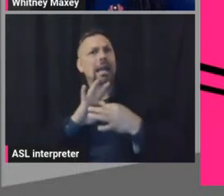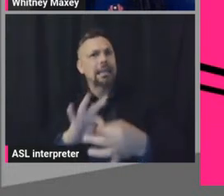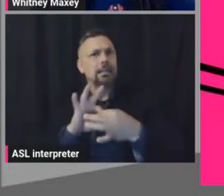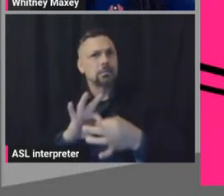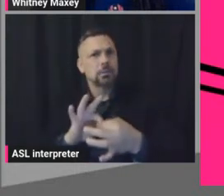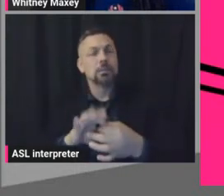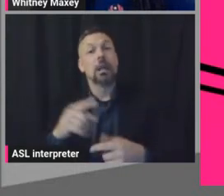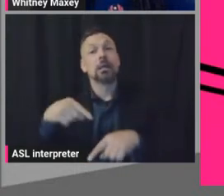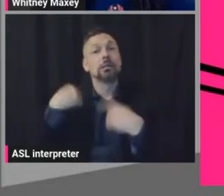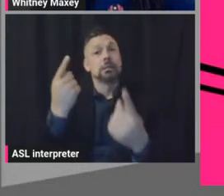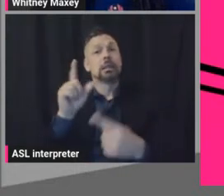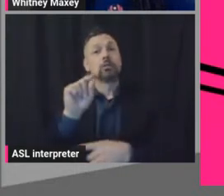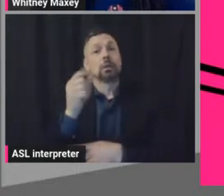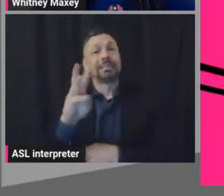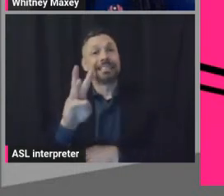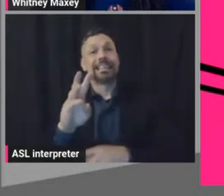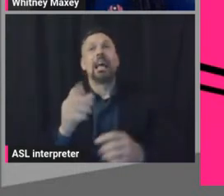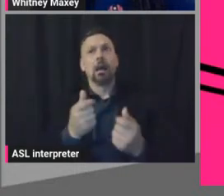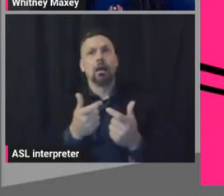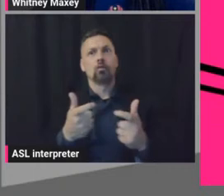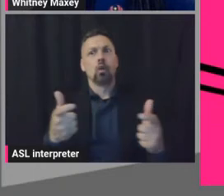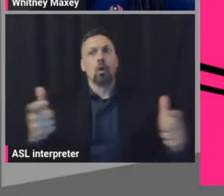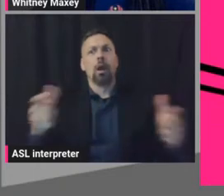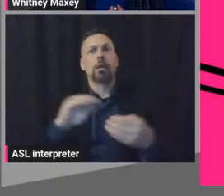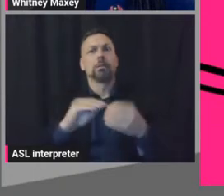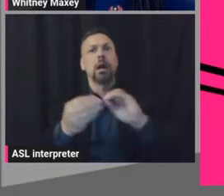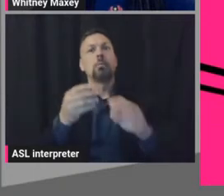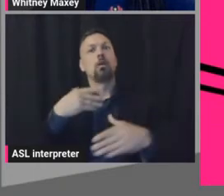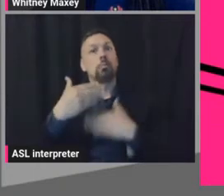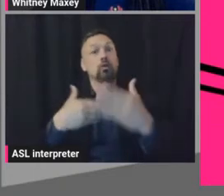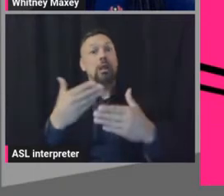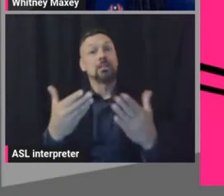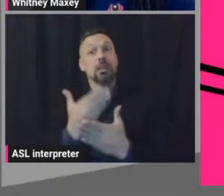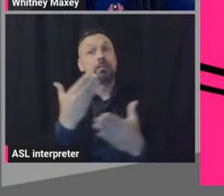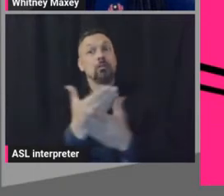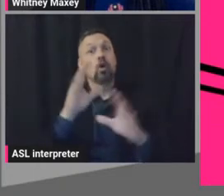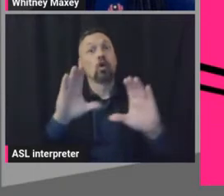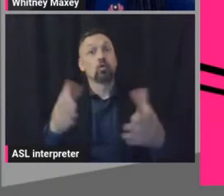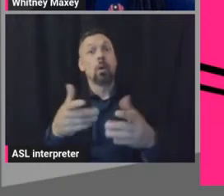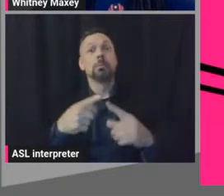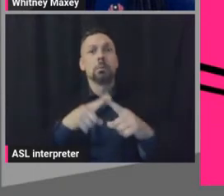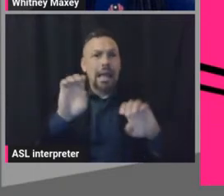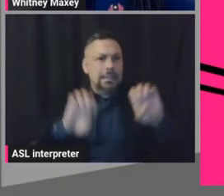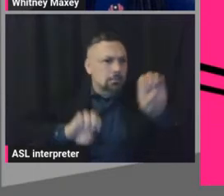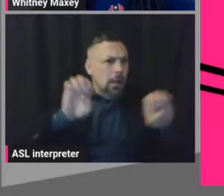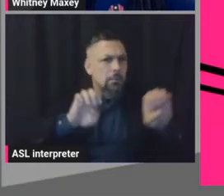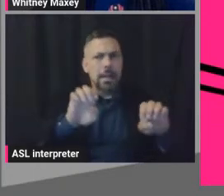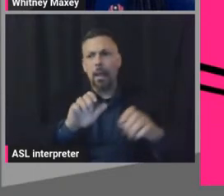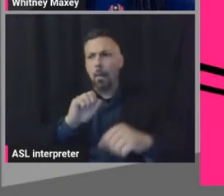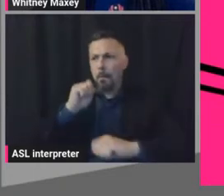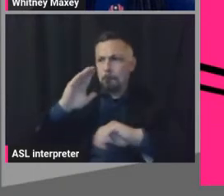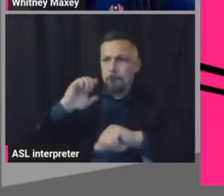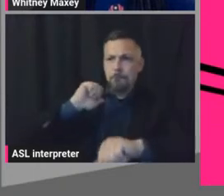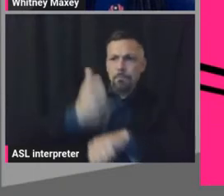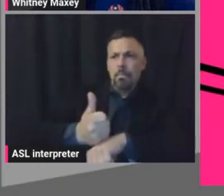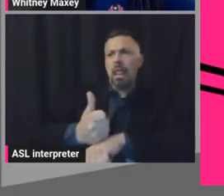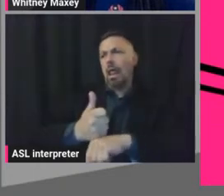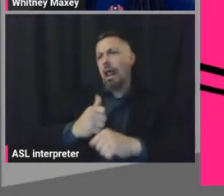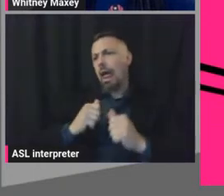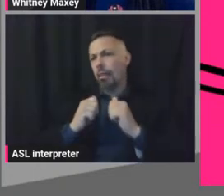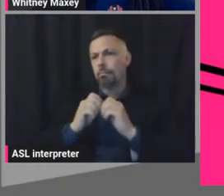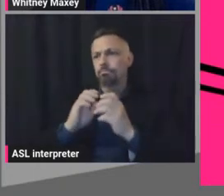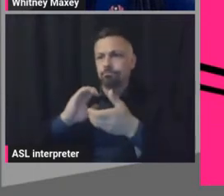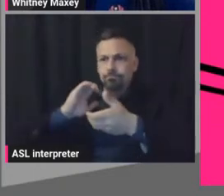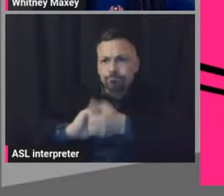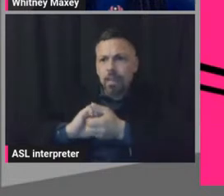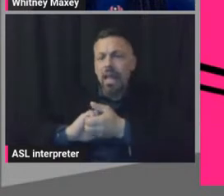since 2016, a growing number of progressive groups have been experimenting and building alliances to gain governing and political power